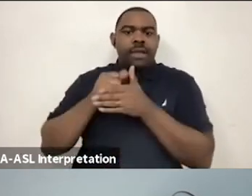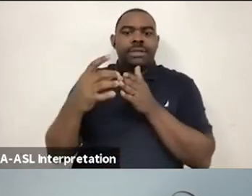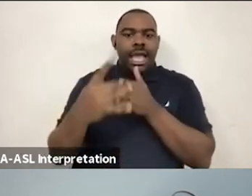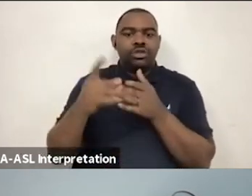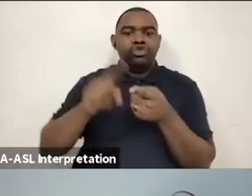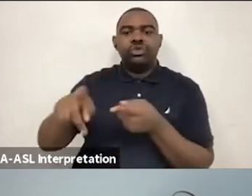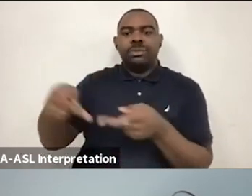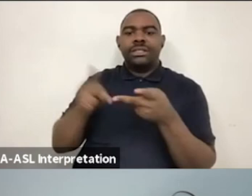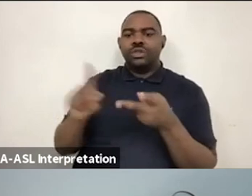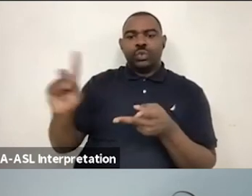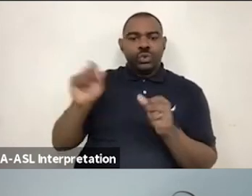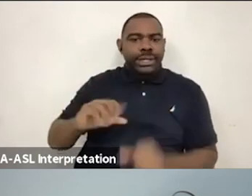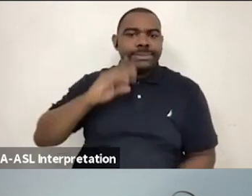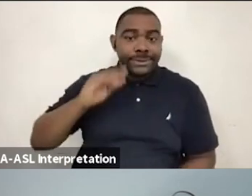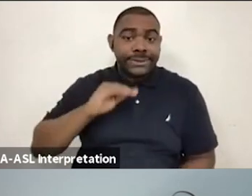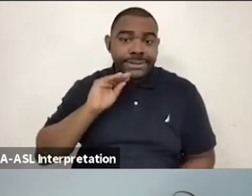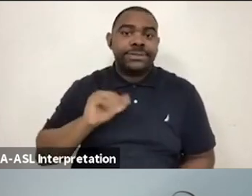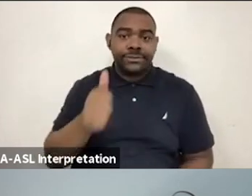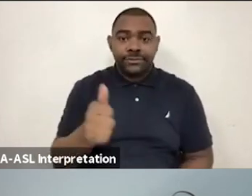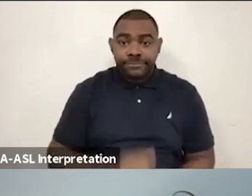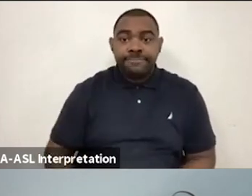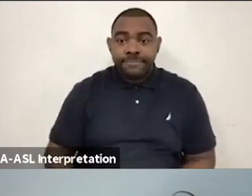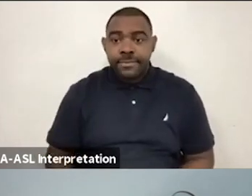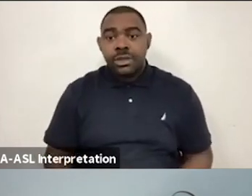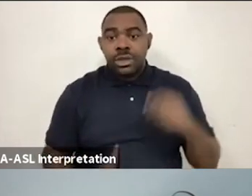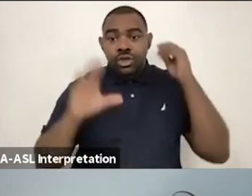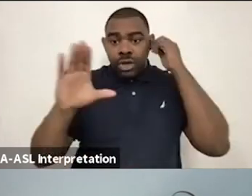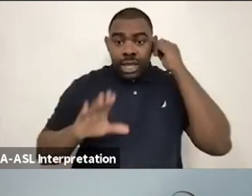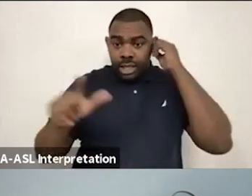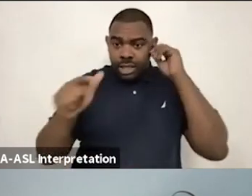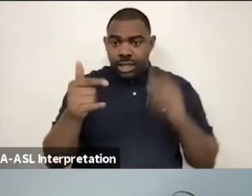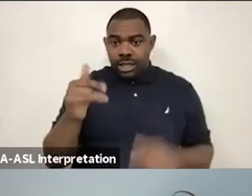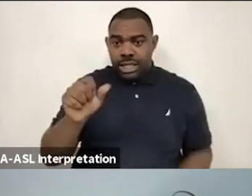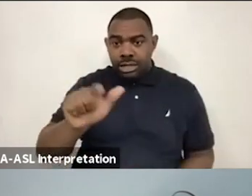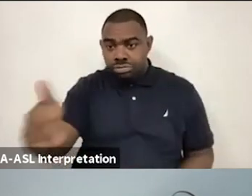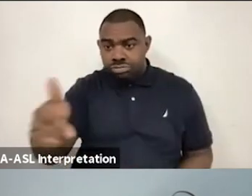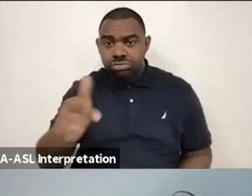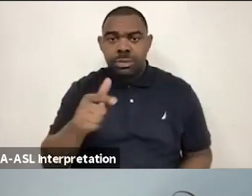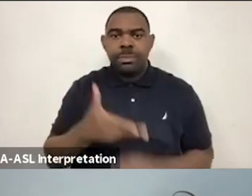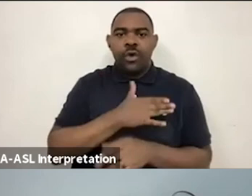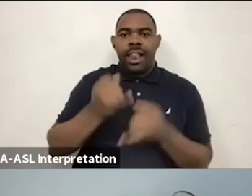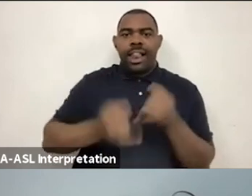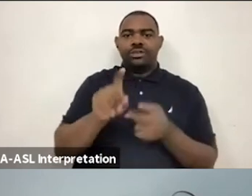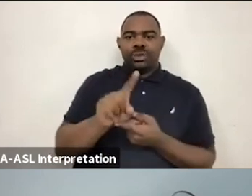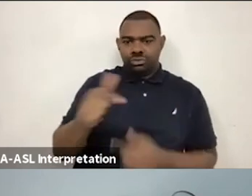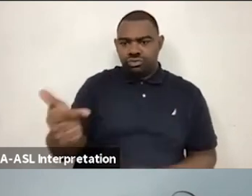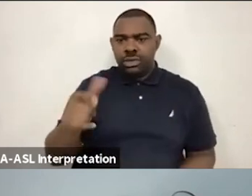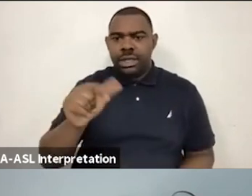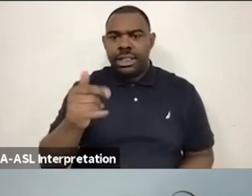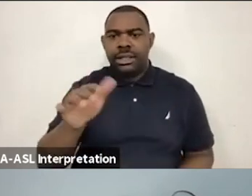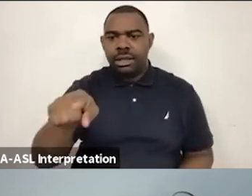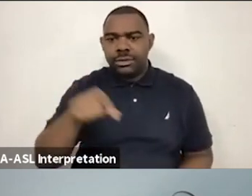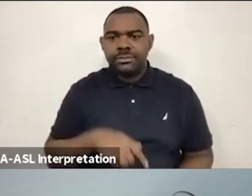to guide you to places where you can have this experience. Great. Thank you, Fred. And Glenda, I will pass it to you before our